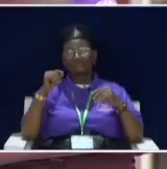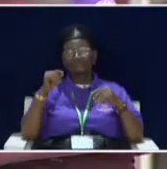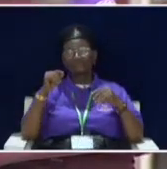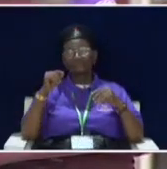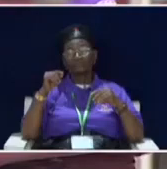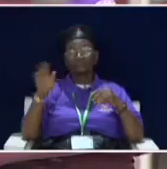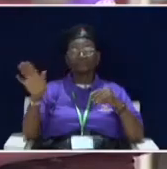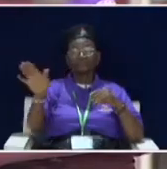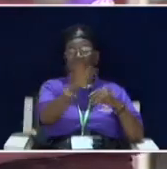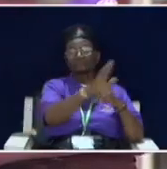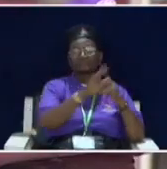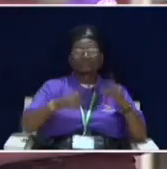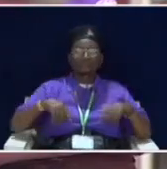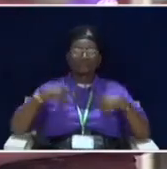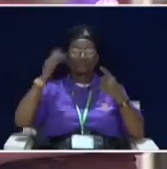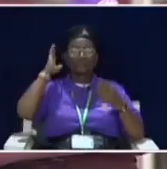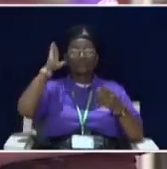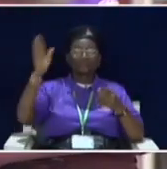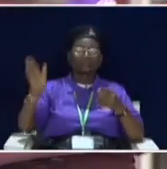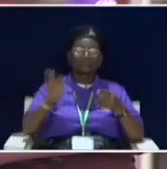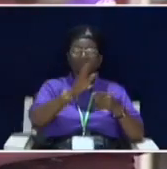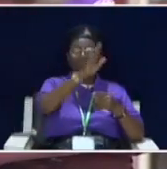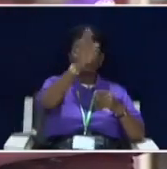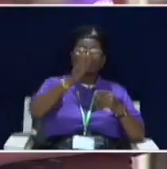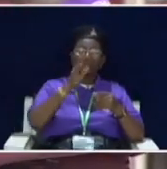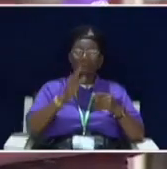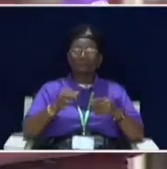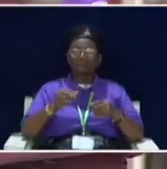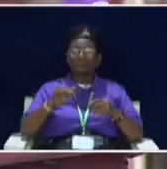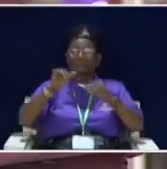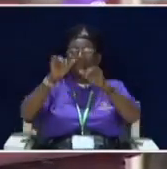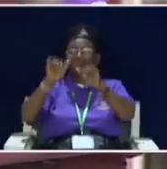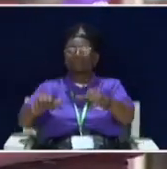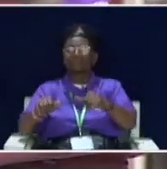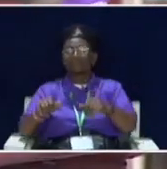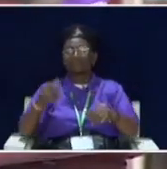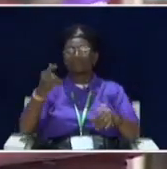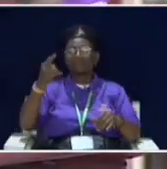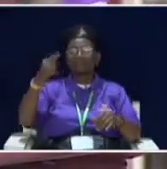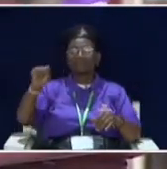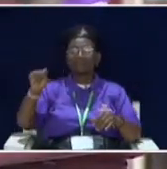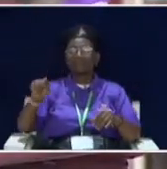your life can never remain the same.